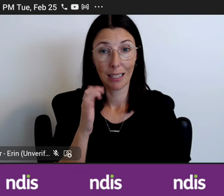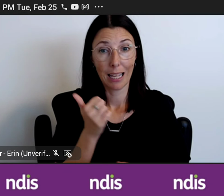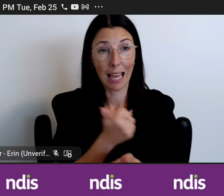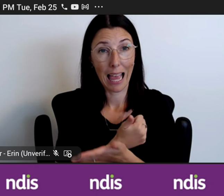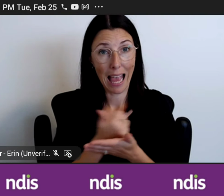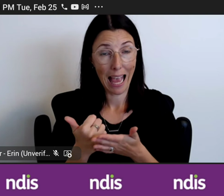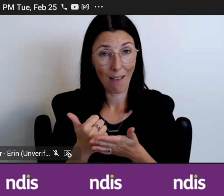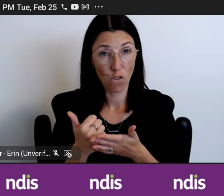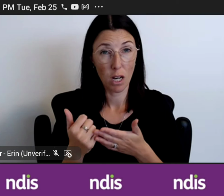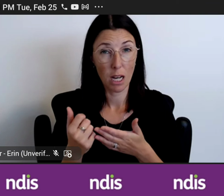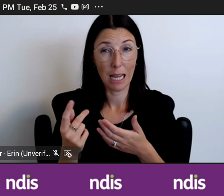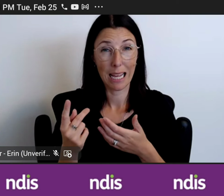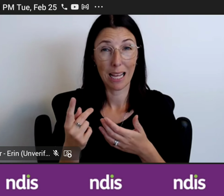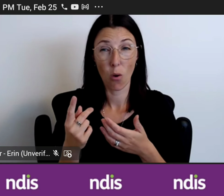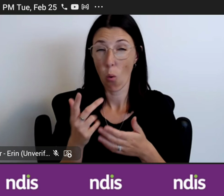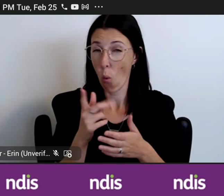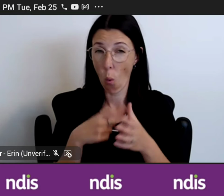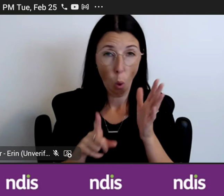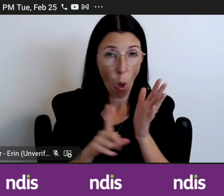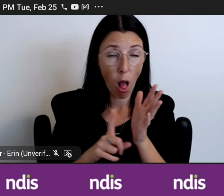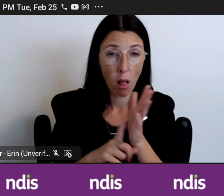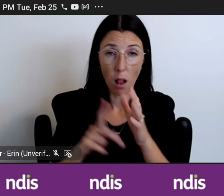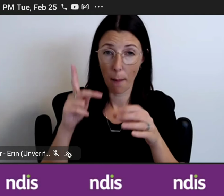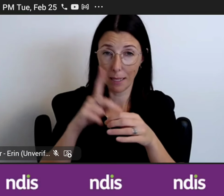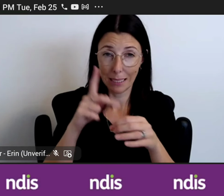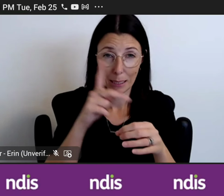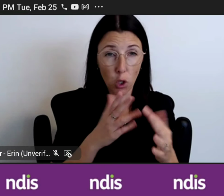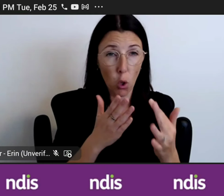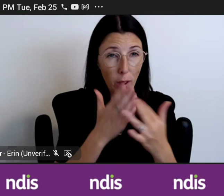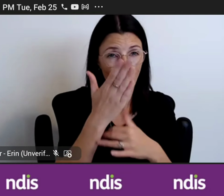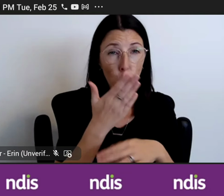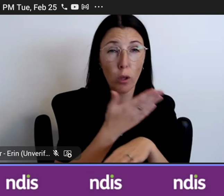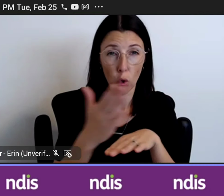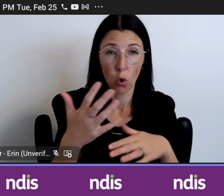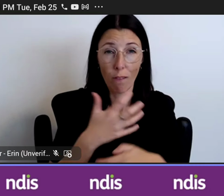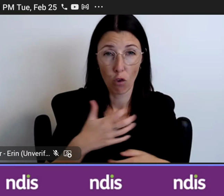going through the new planning framework going to receive a notice of impairment?